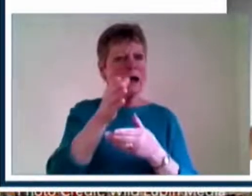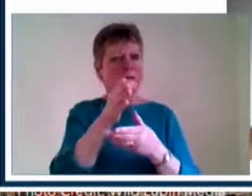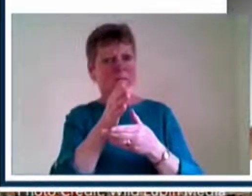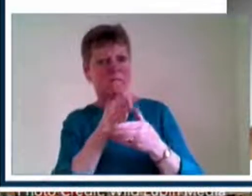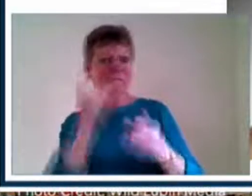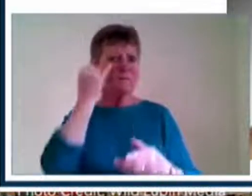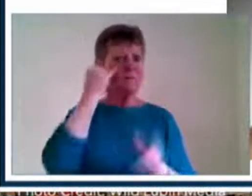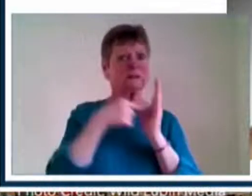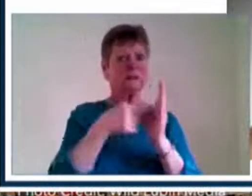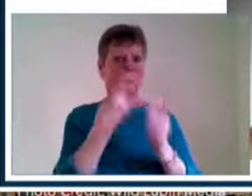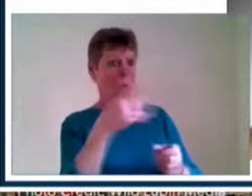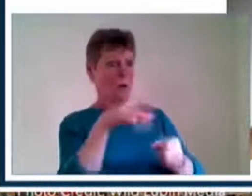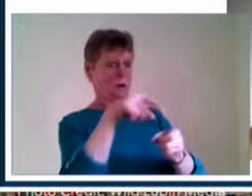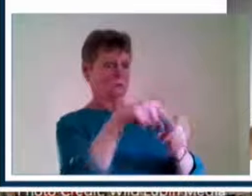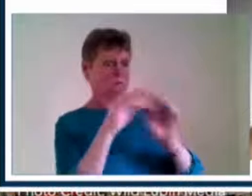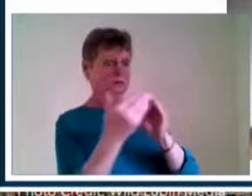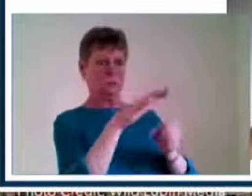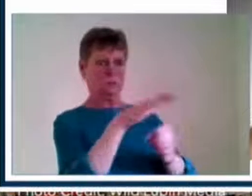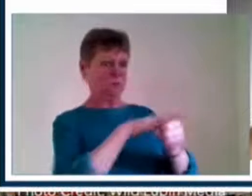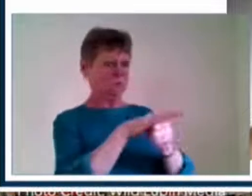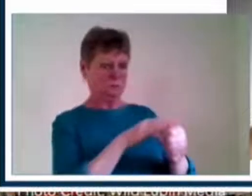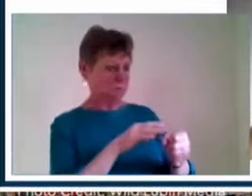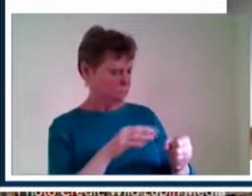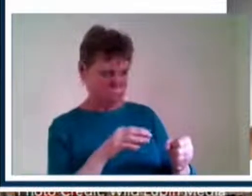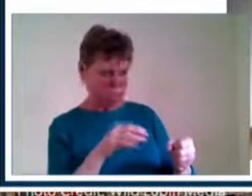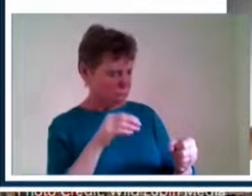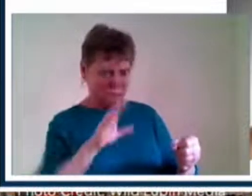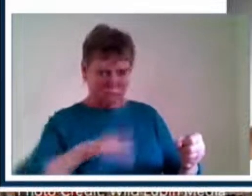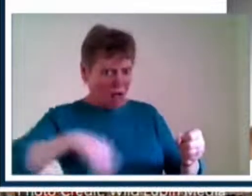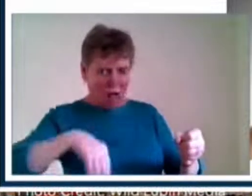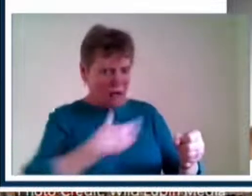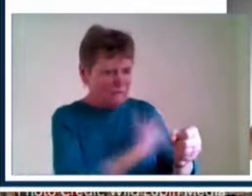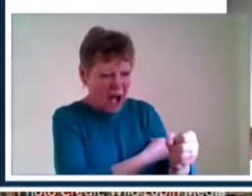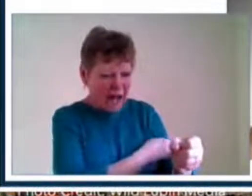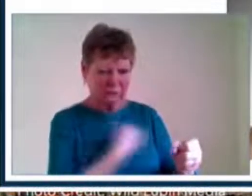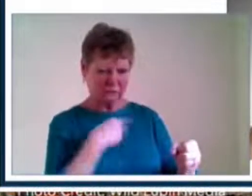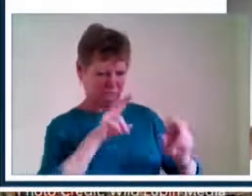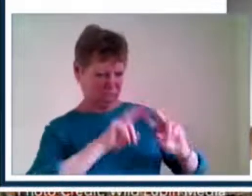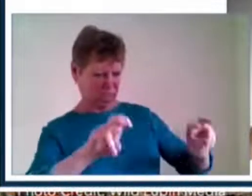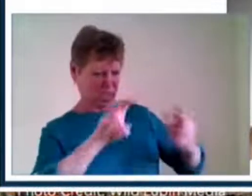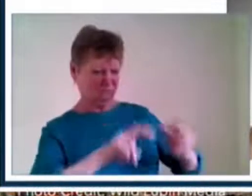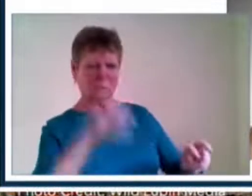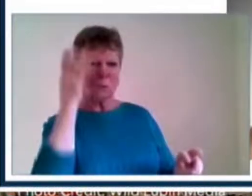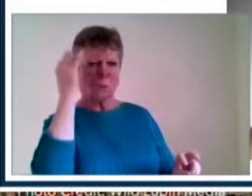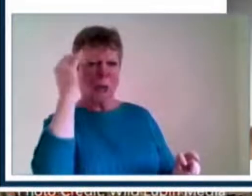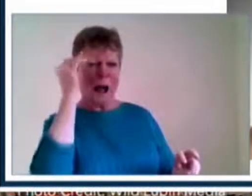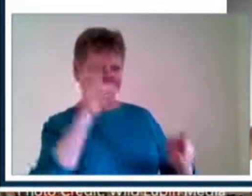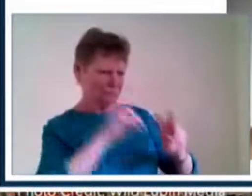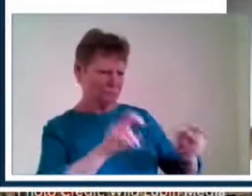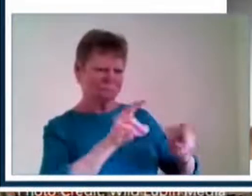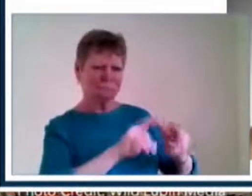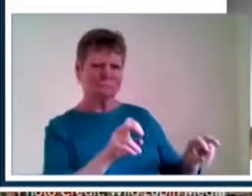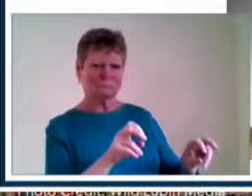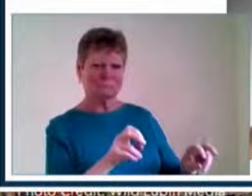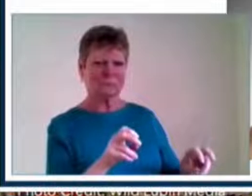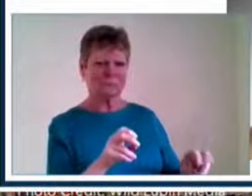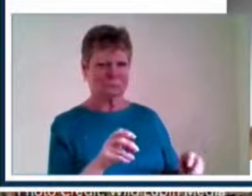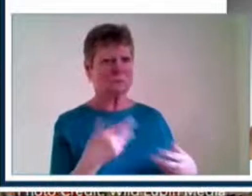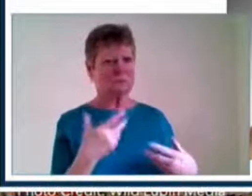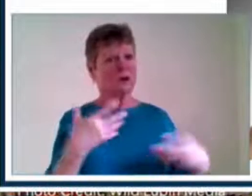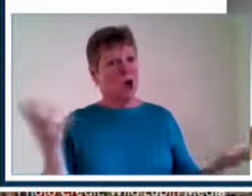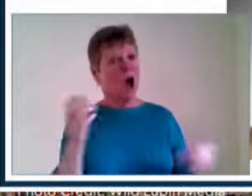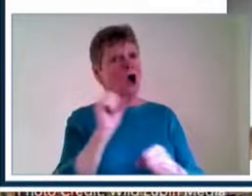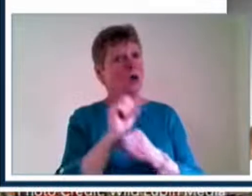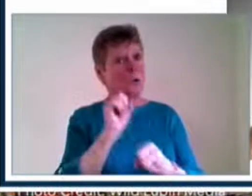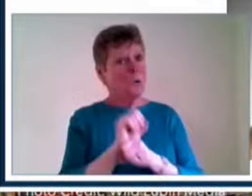particular group or community have not yet been vaccinated. This work is just as important as the mass clinics, but it takes more time